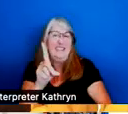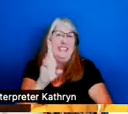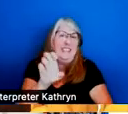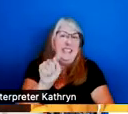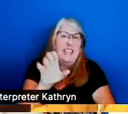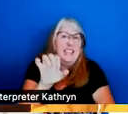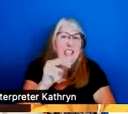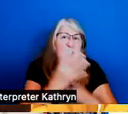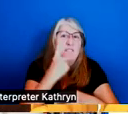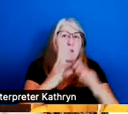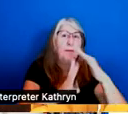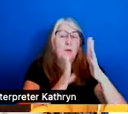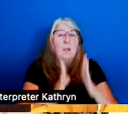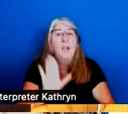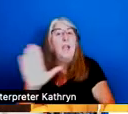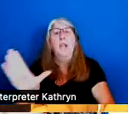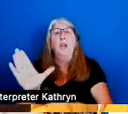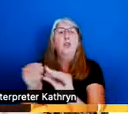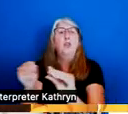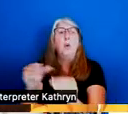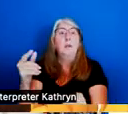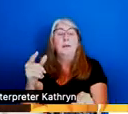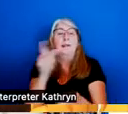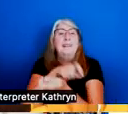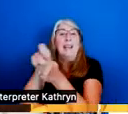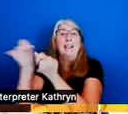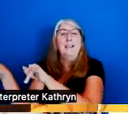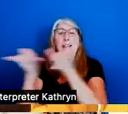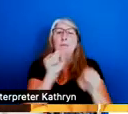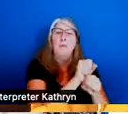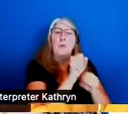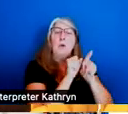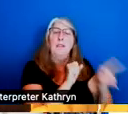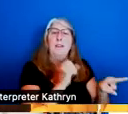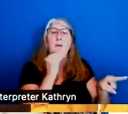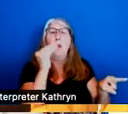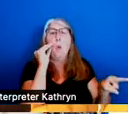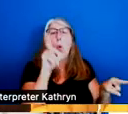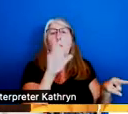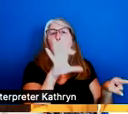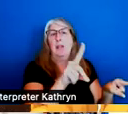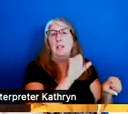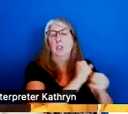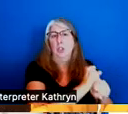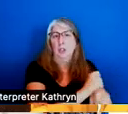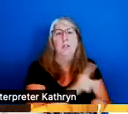was exactly the story that we had been working on at Homeland Security. She had suffered a lot of